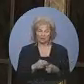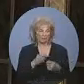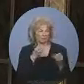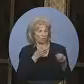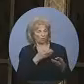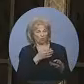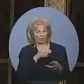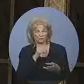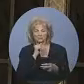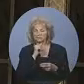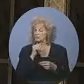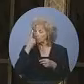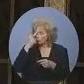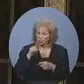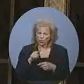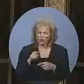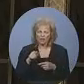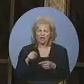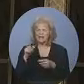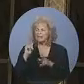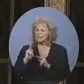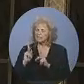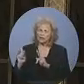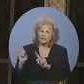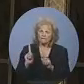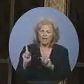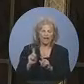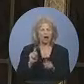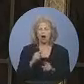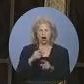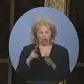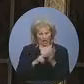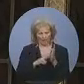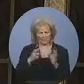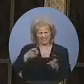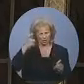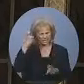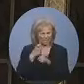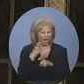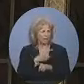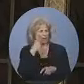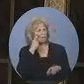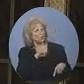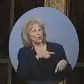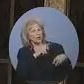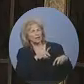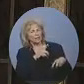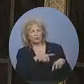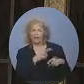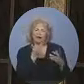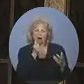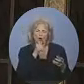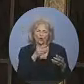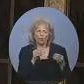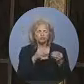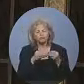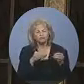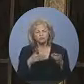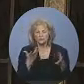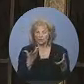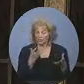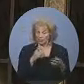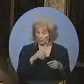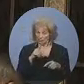take responsibility and send a clear message that it does not tolerate that abusive attitude from its ministers? The